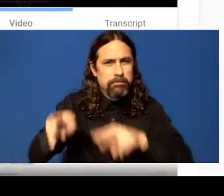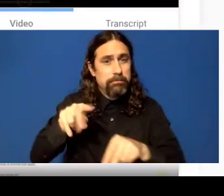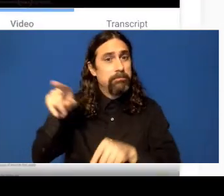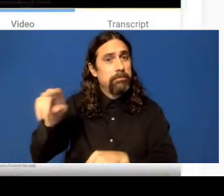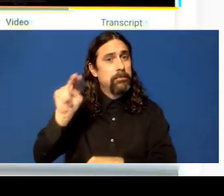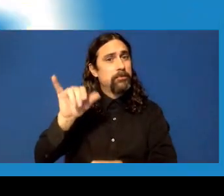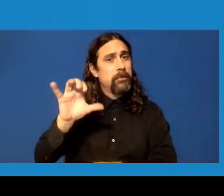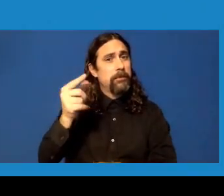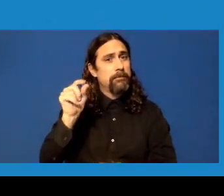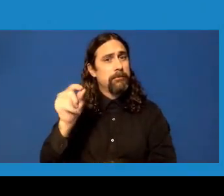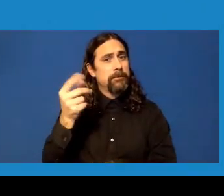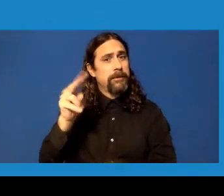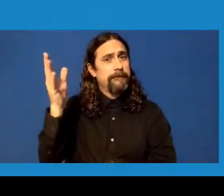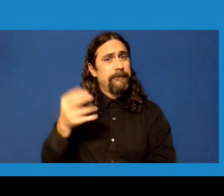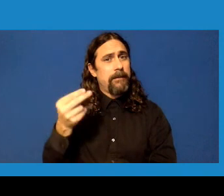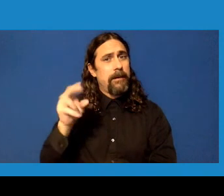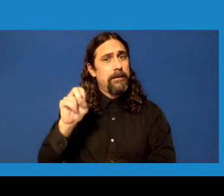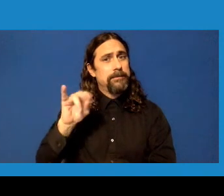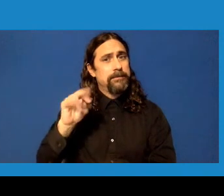at